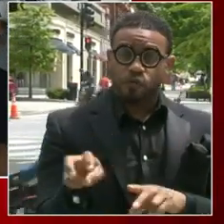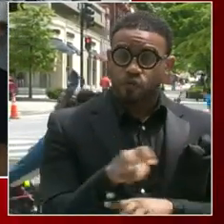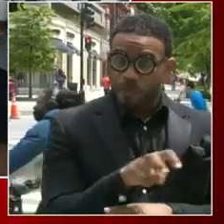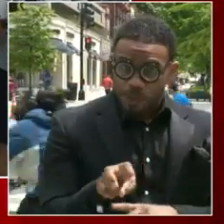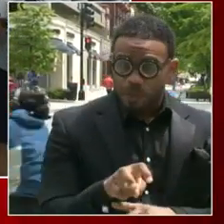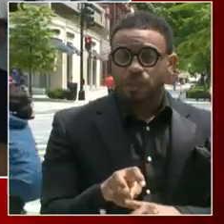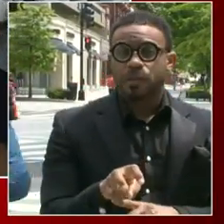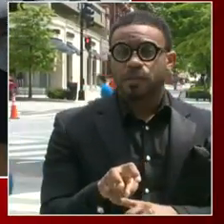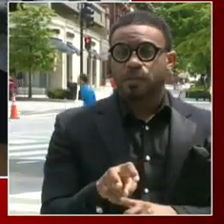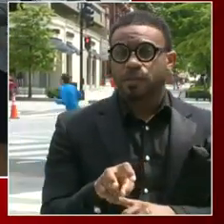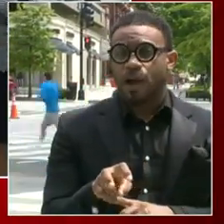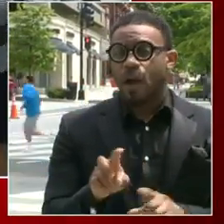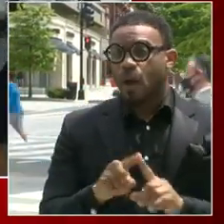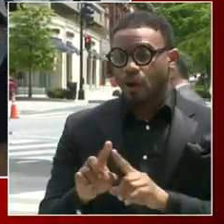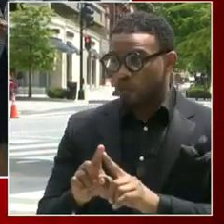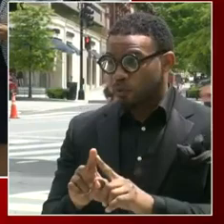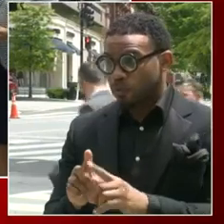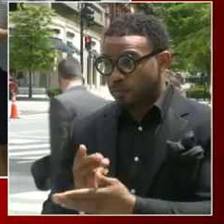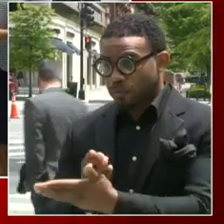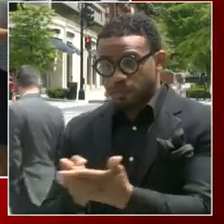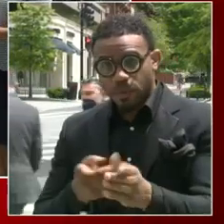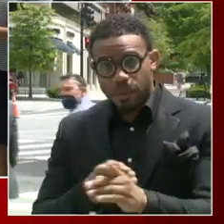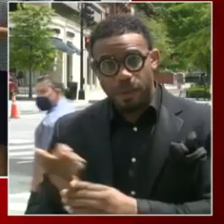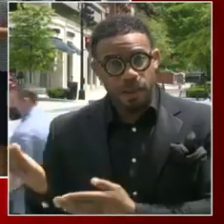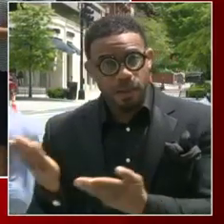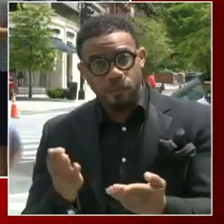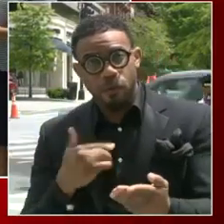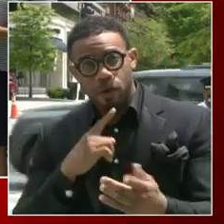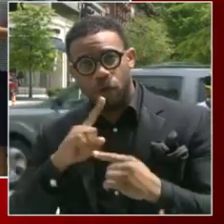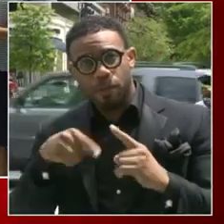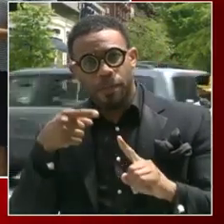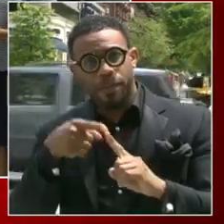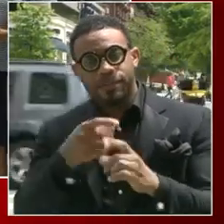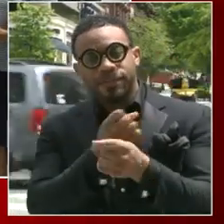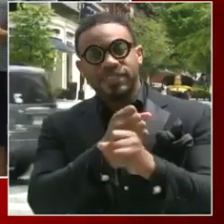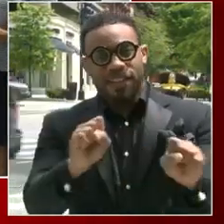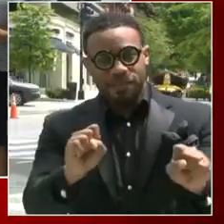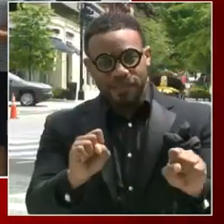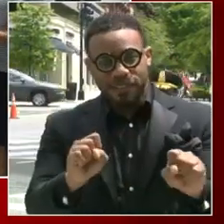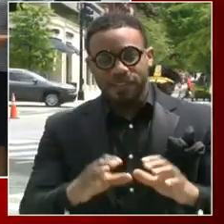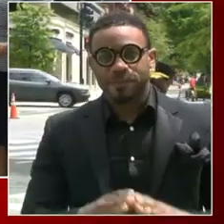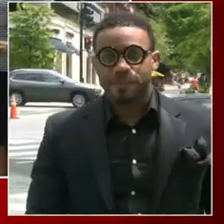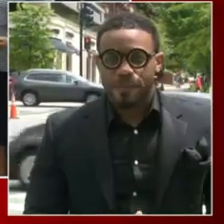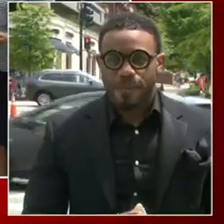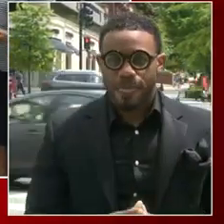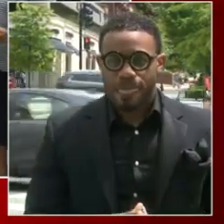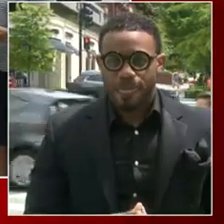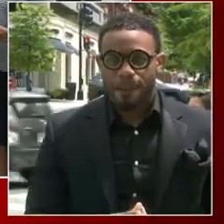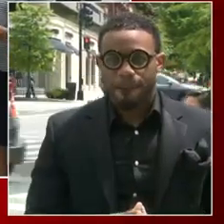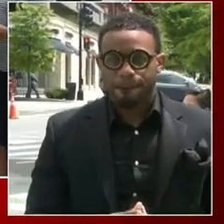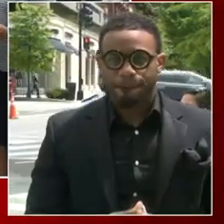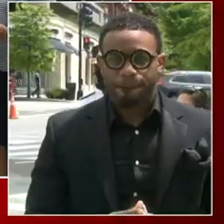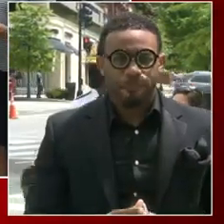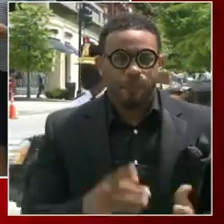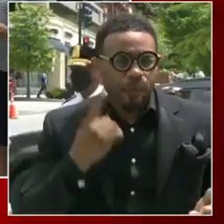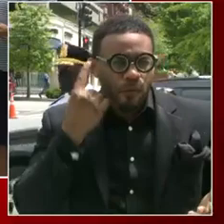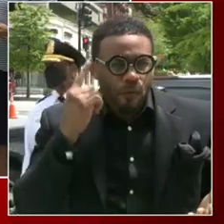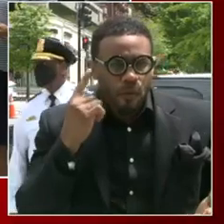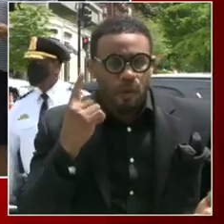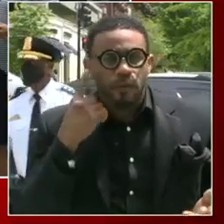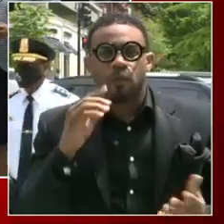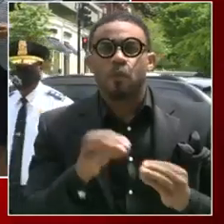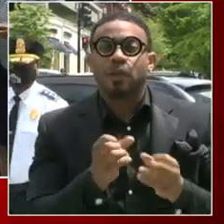Mann Elementary, Ward 3. And today we are talking about safety and the concerns of